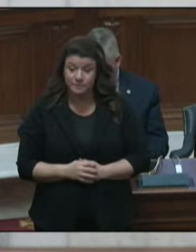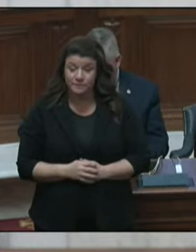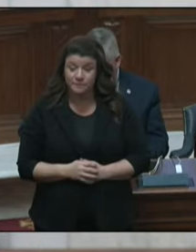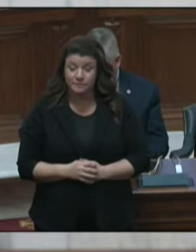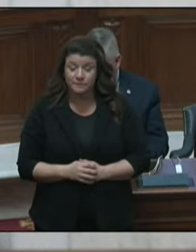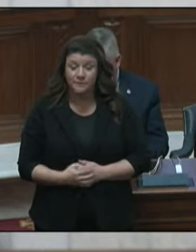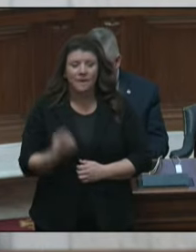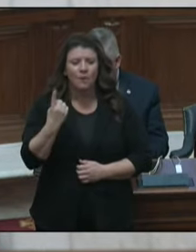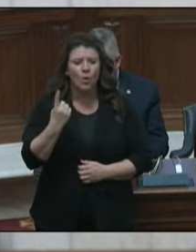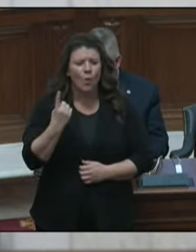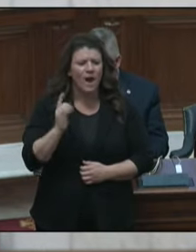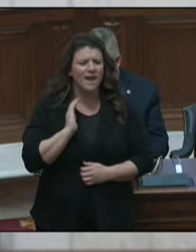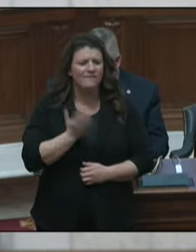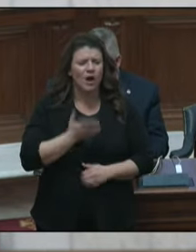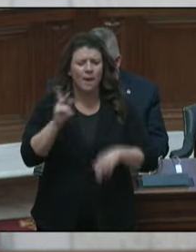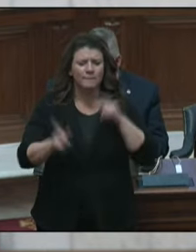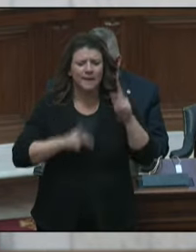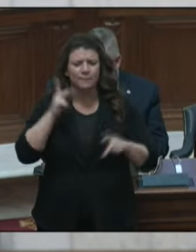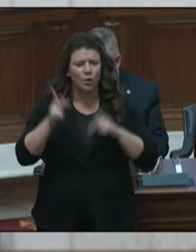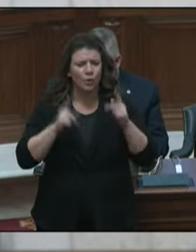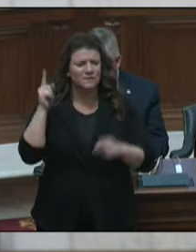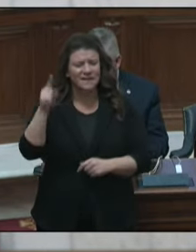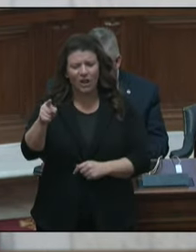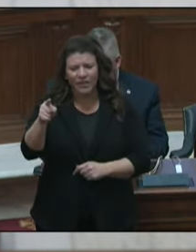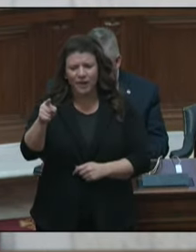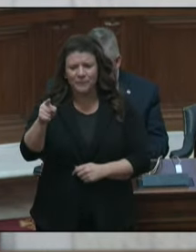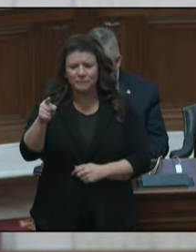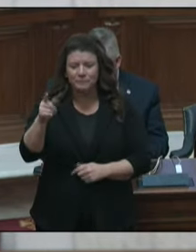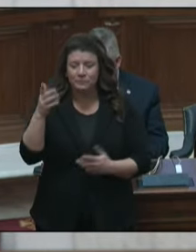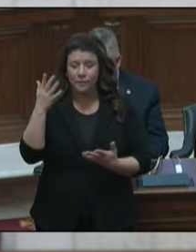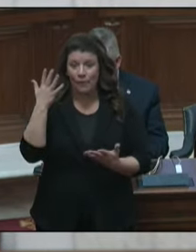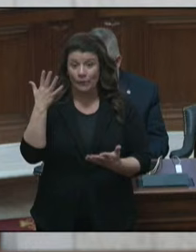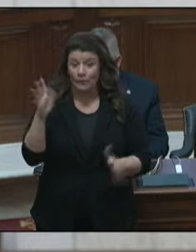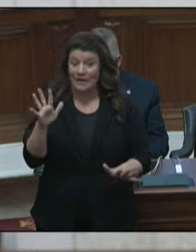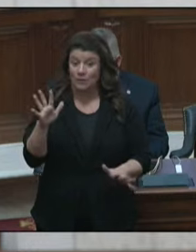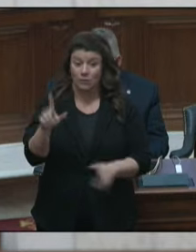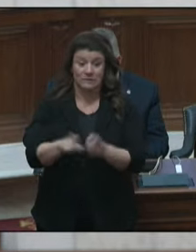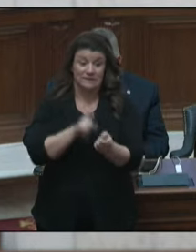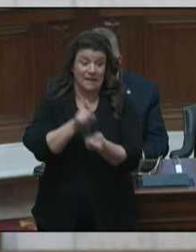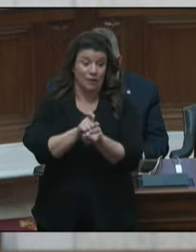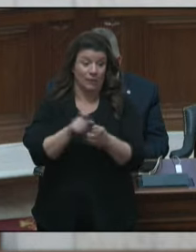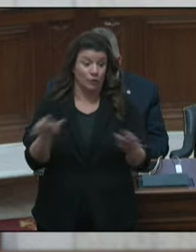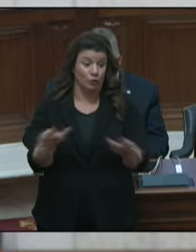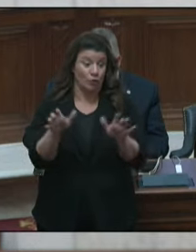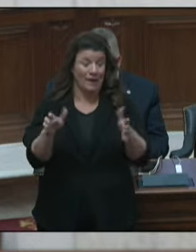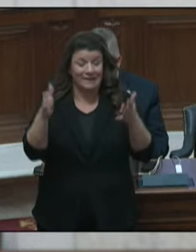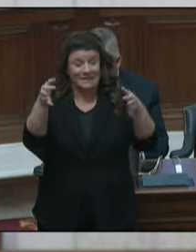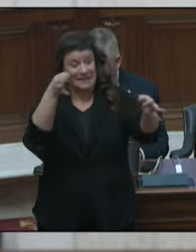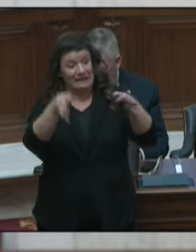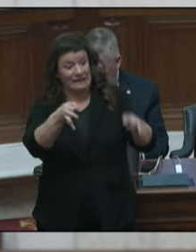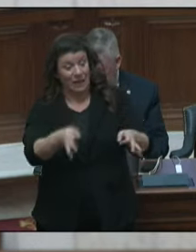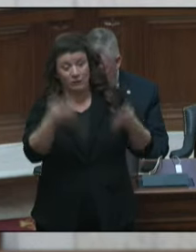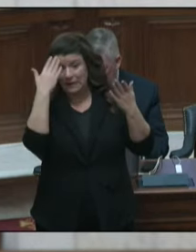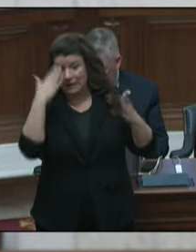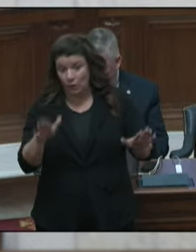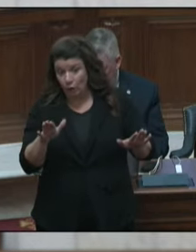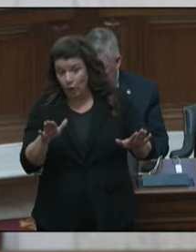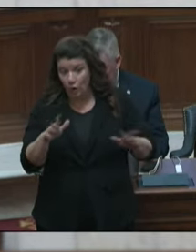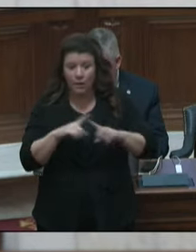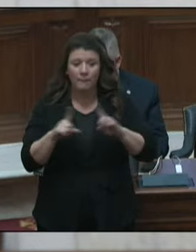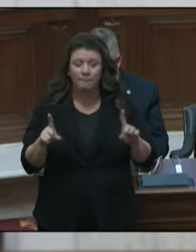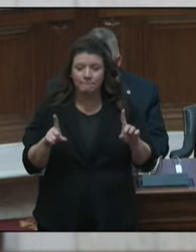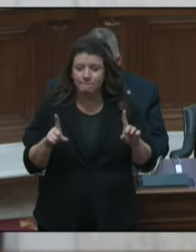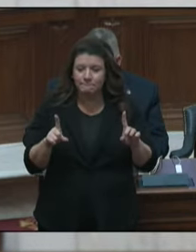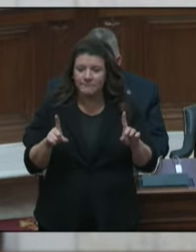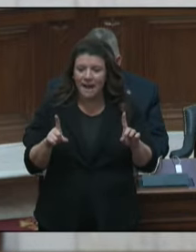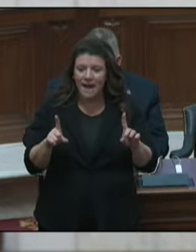of our folks was down there, and they were, I don't know exactly what they were doing. I don't know all the details, but I